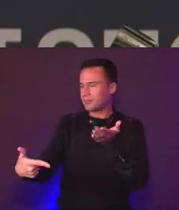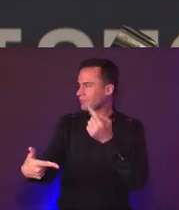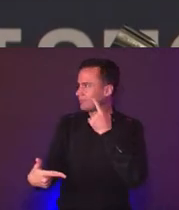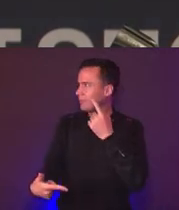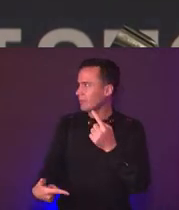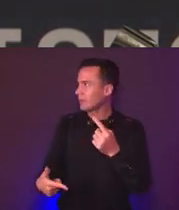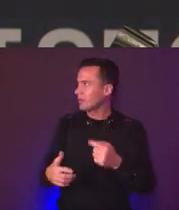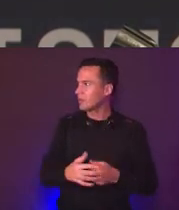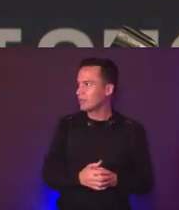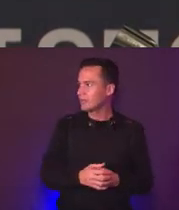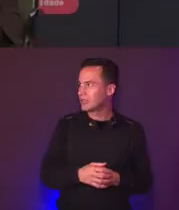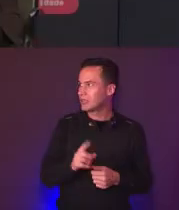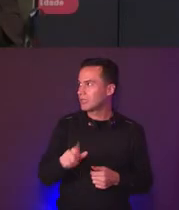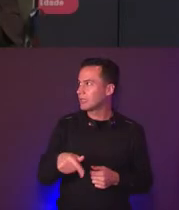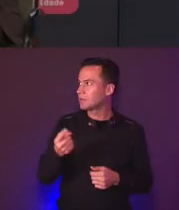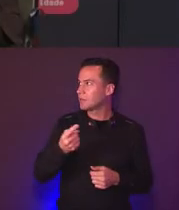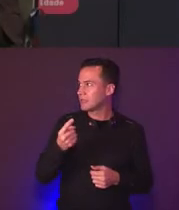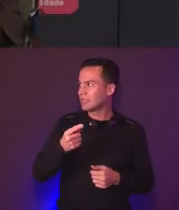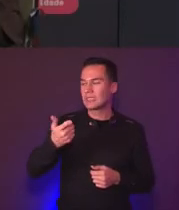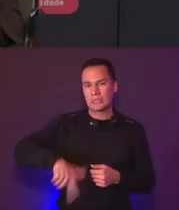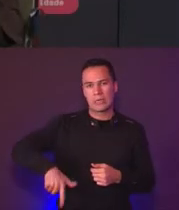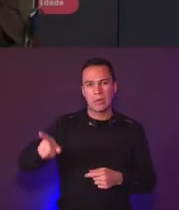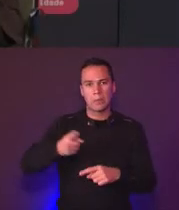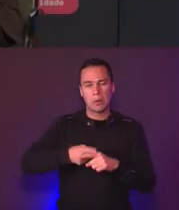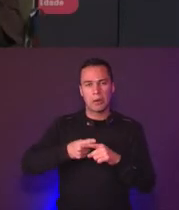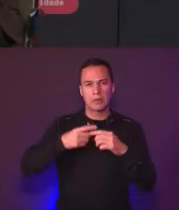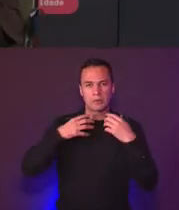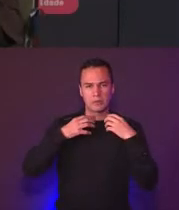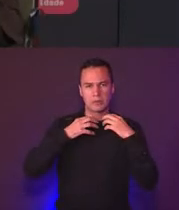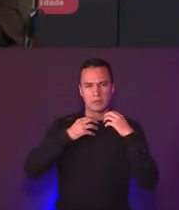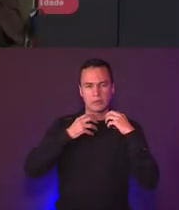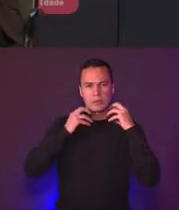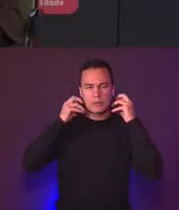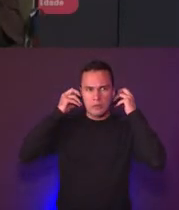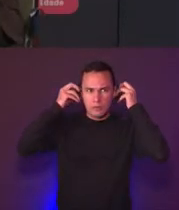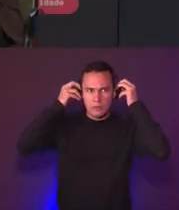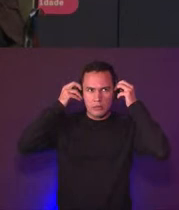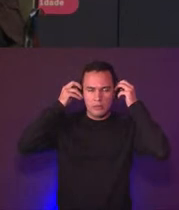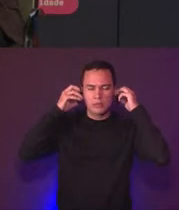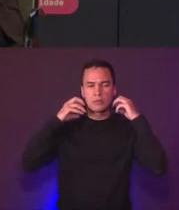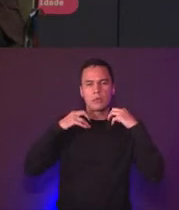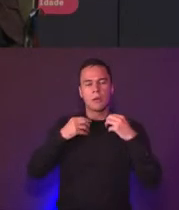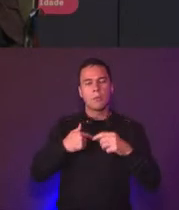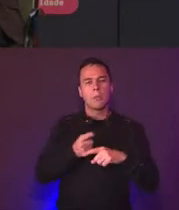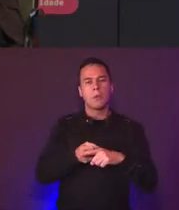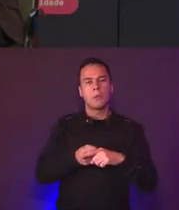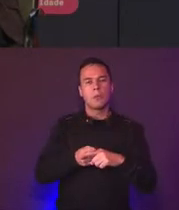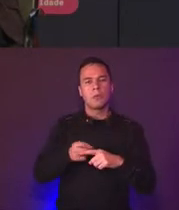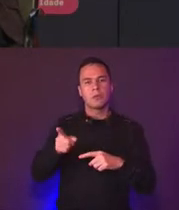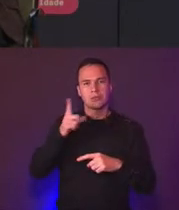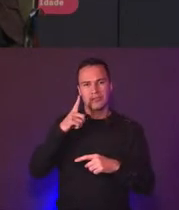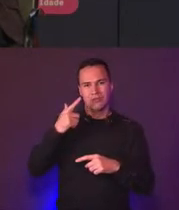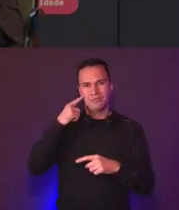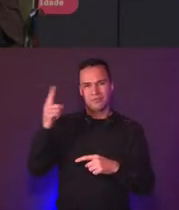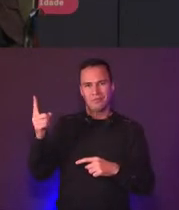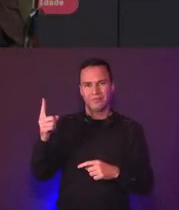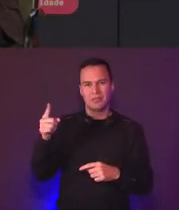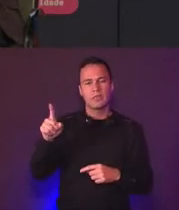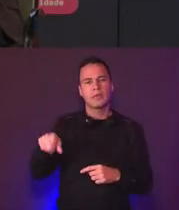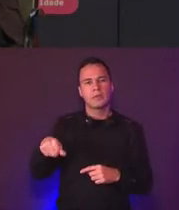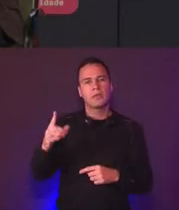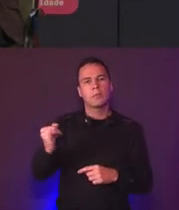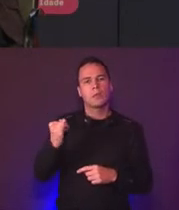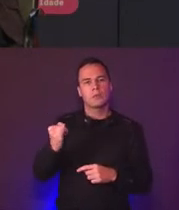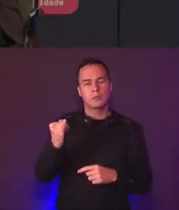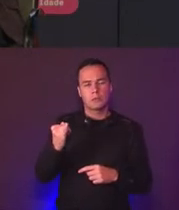I'm getting there, but I wanted to go back to this one for a second because with the lawsuits that we have against the city of Miami for attempting